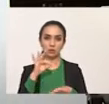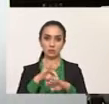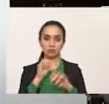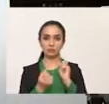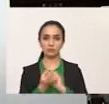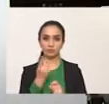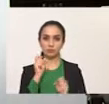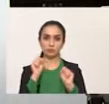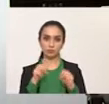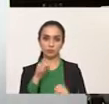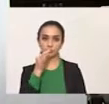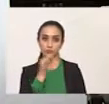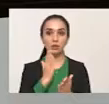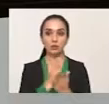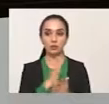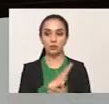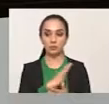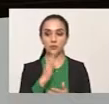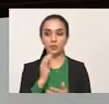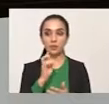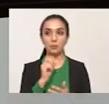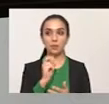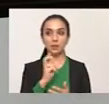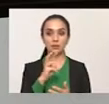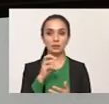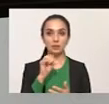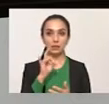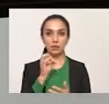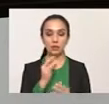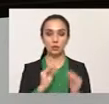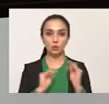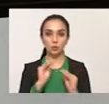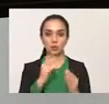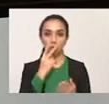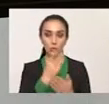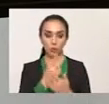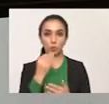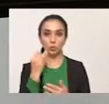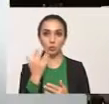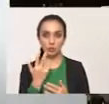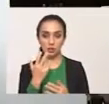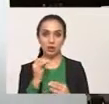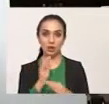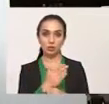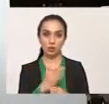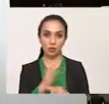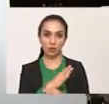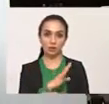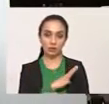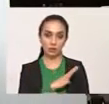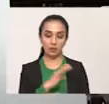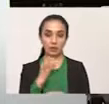keltirib chiqaradi deb aytgan edik. Bakteriyalar tuzilishiga ko'ra 3ga ajralgan